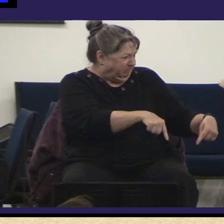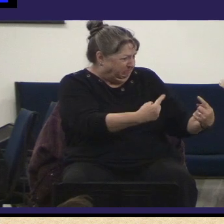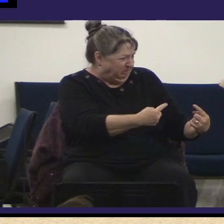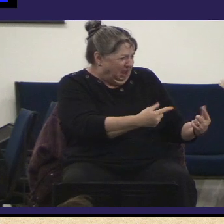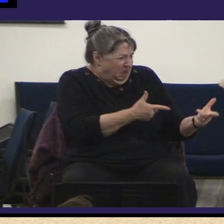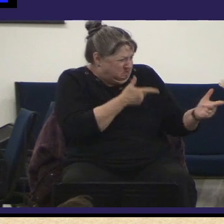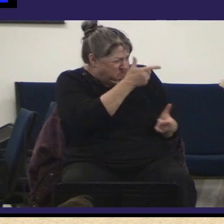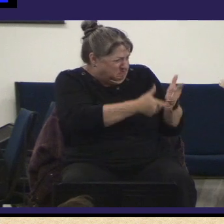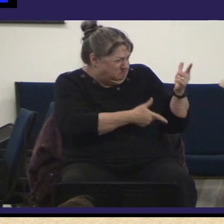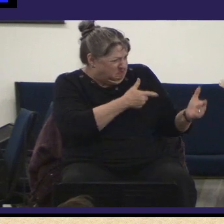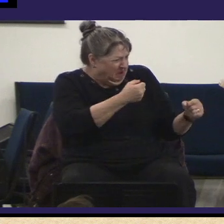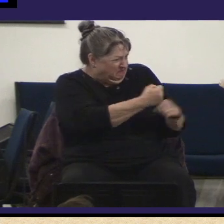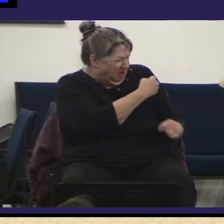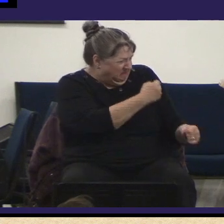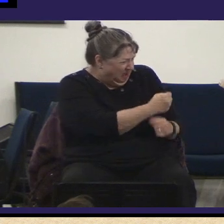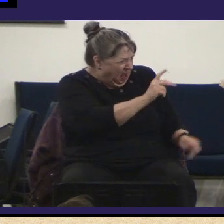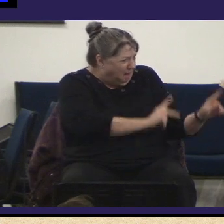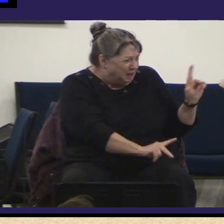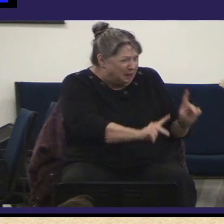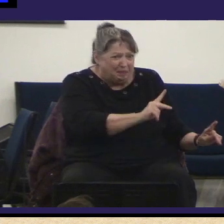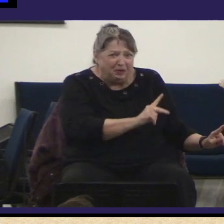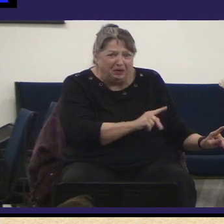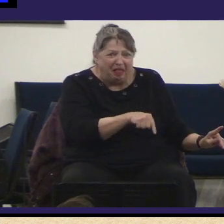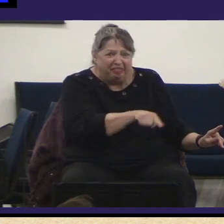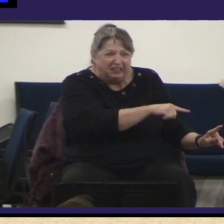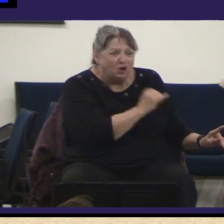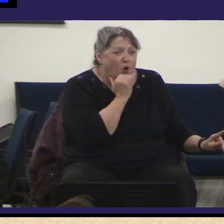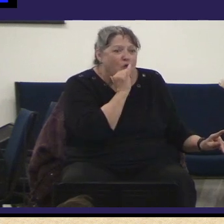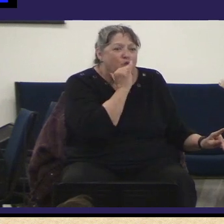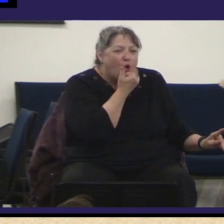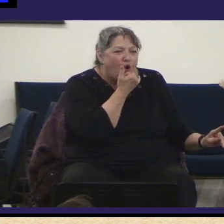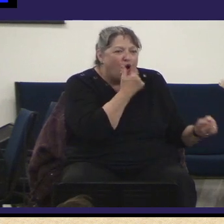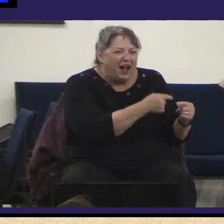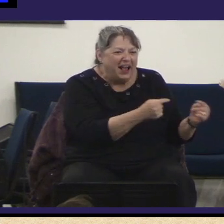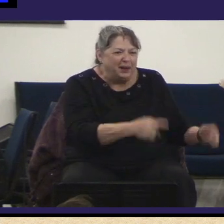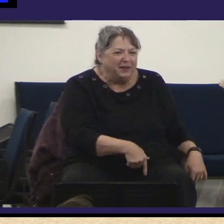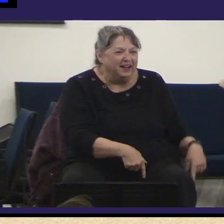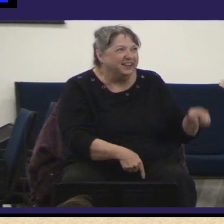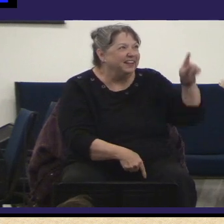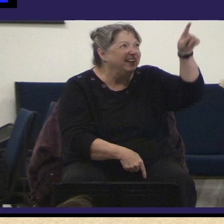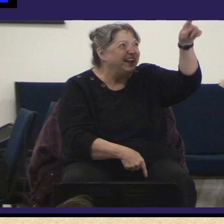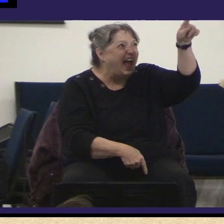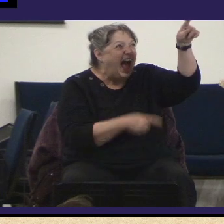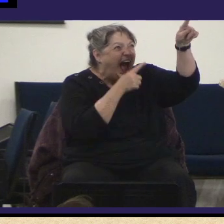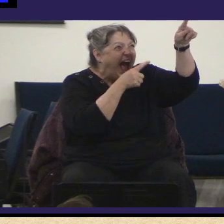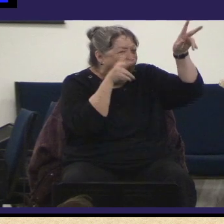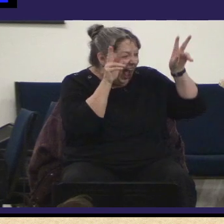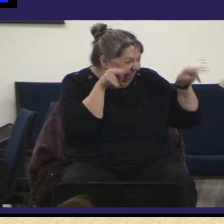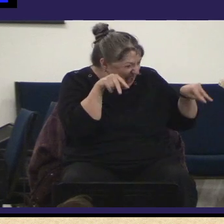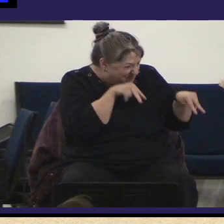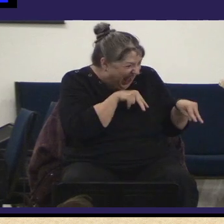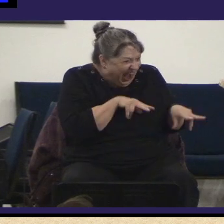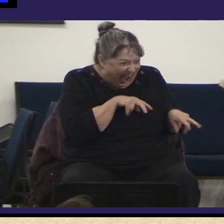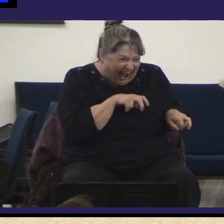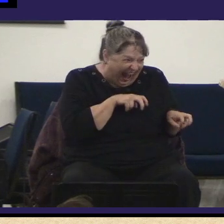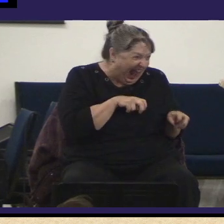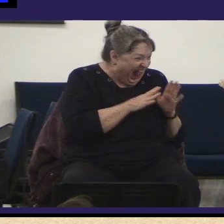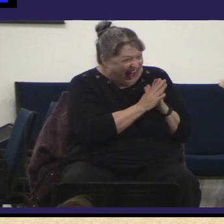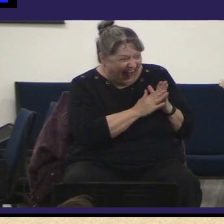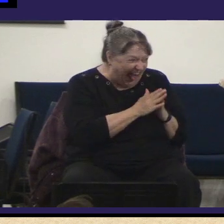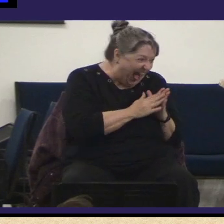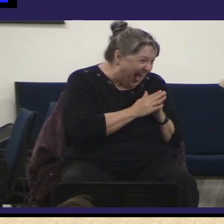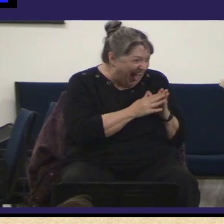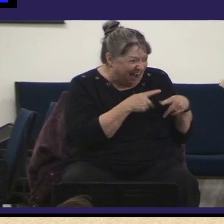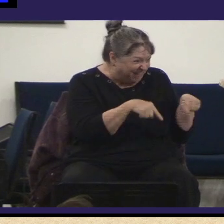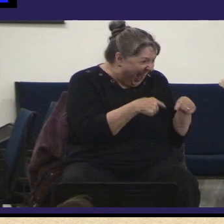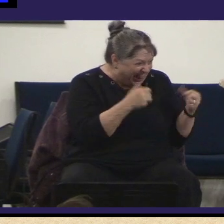enemy. And behind it all is a happy devil, because we don't even